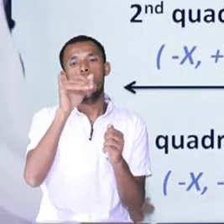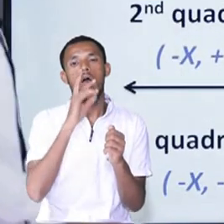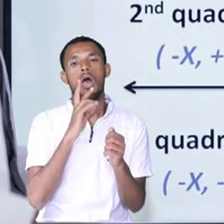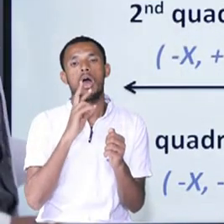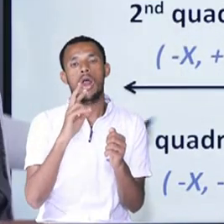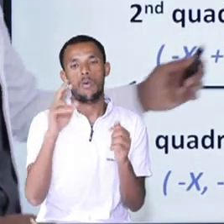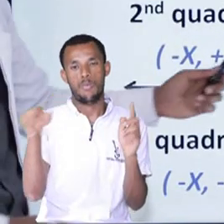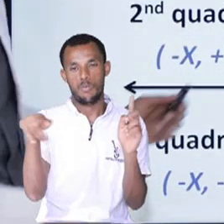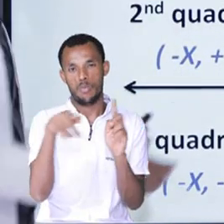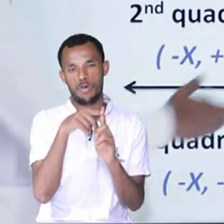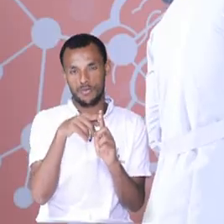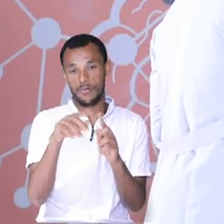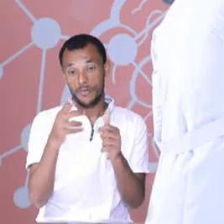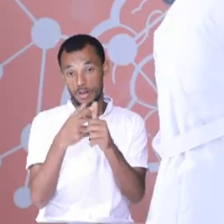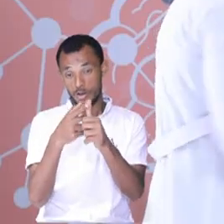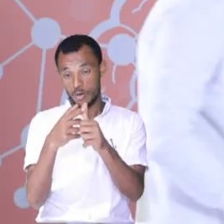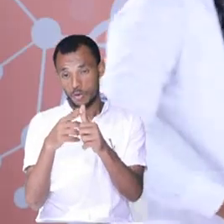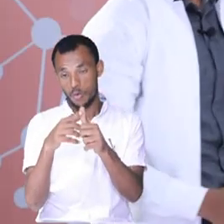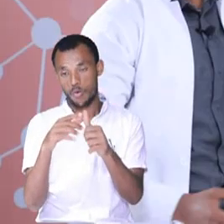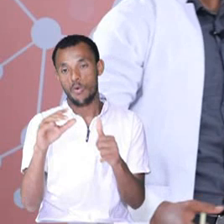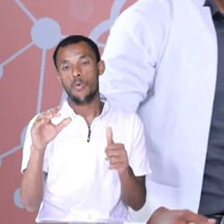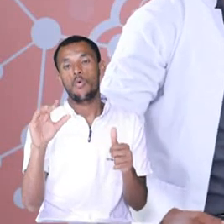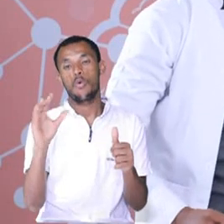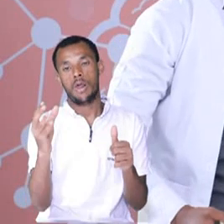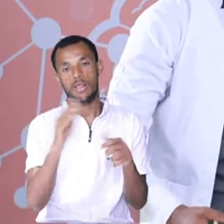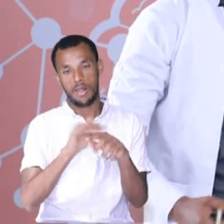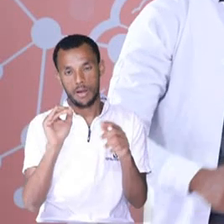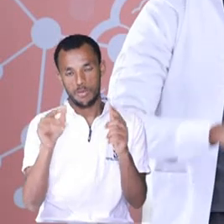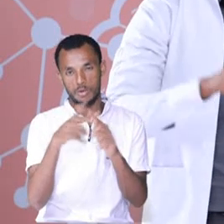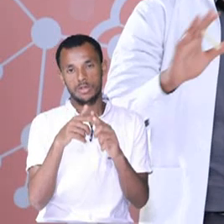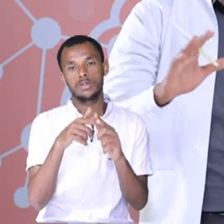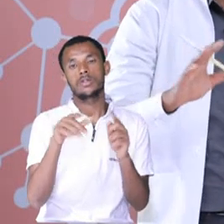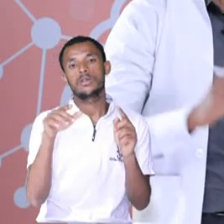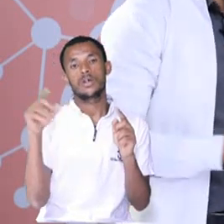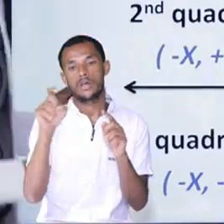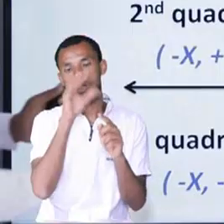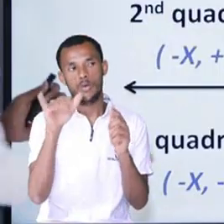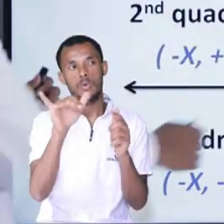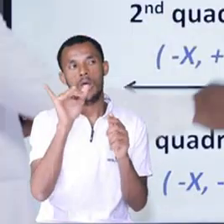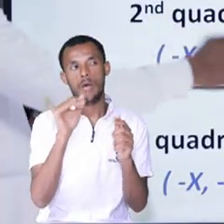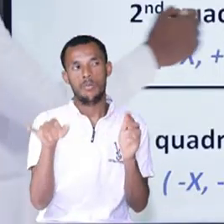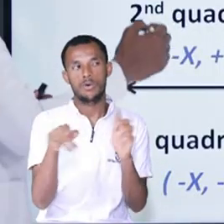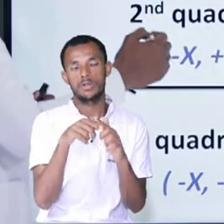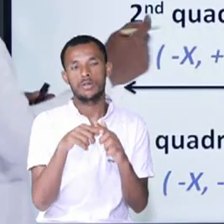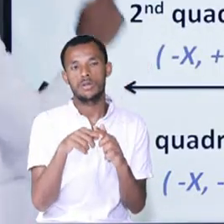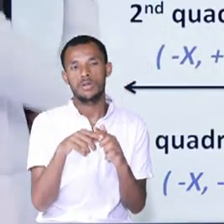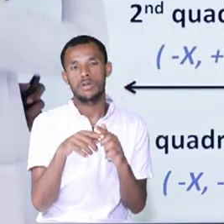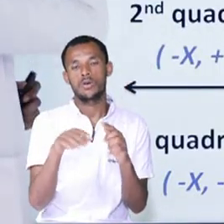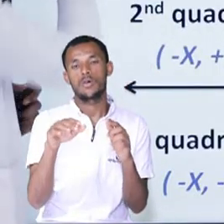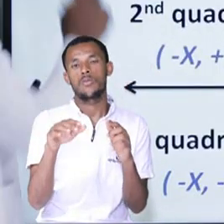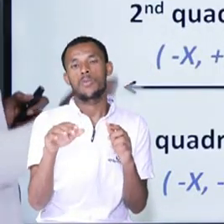are positive because the value of x and the value of y are positive. So in the case of